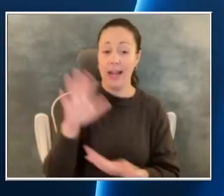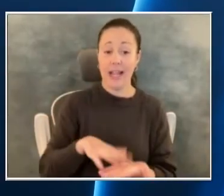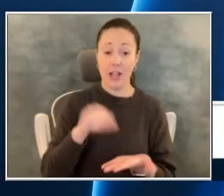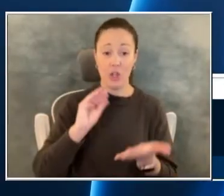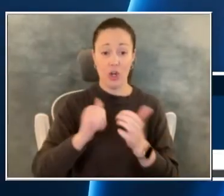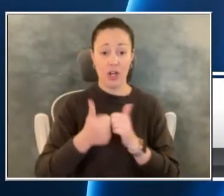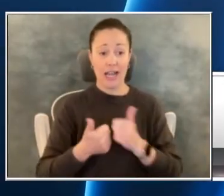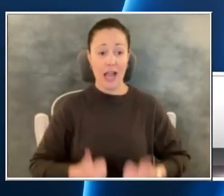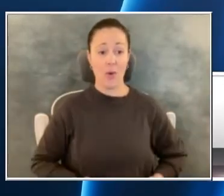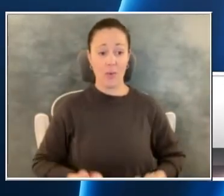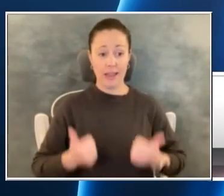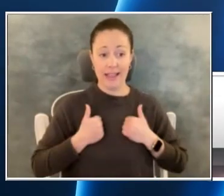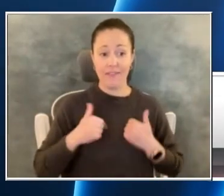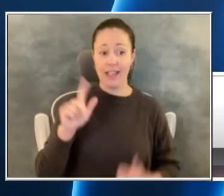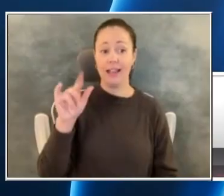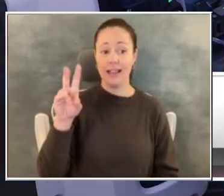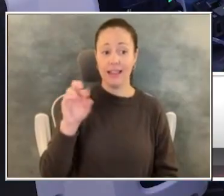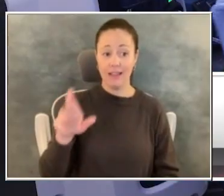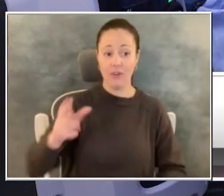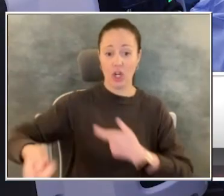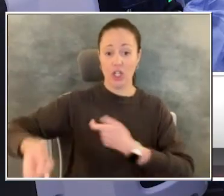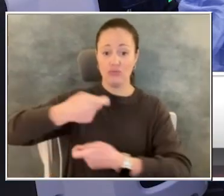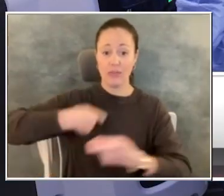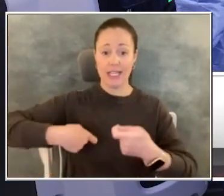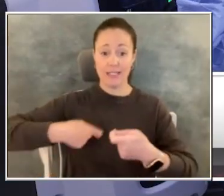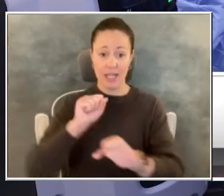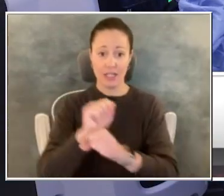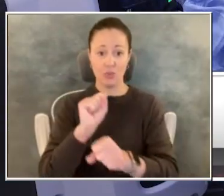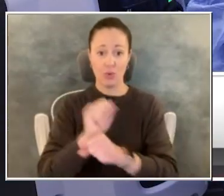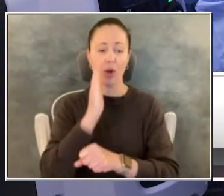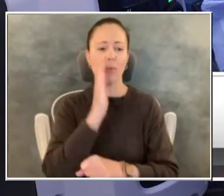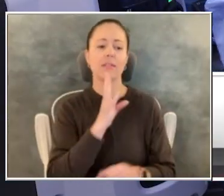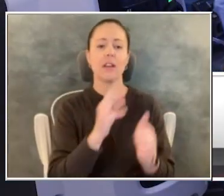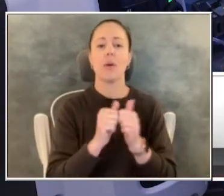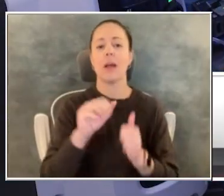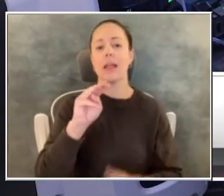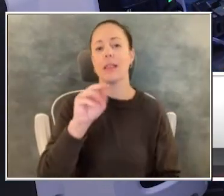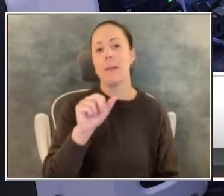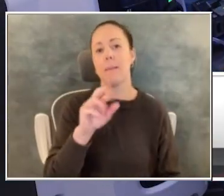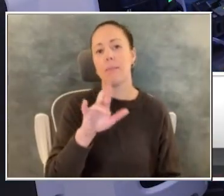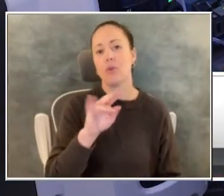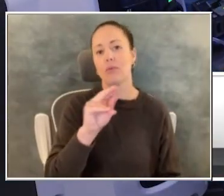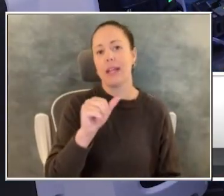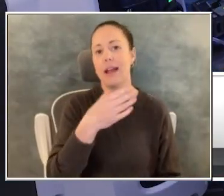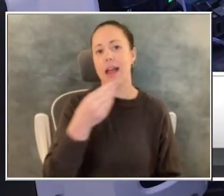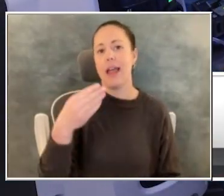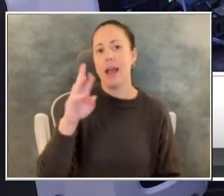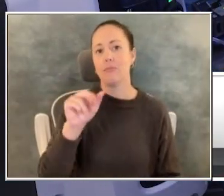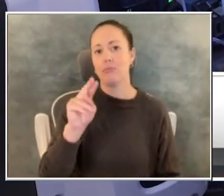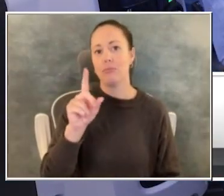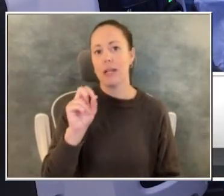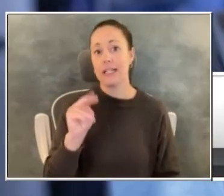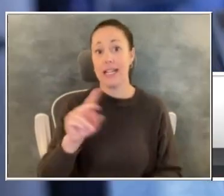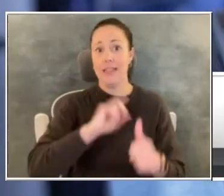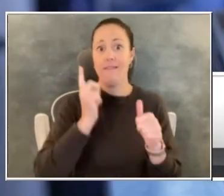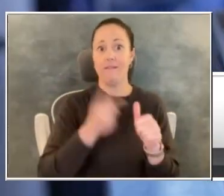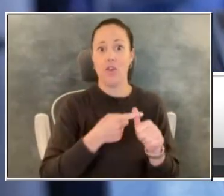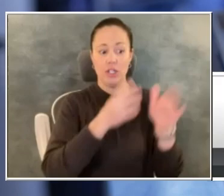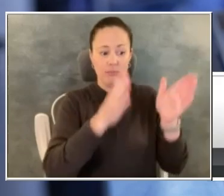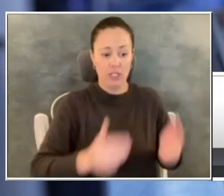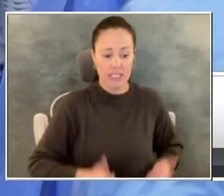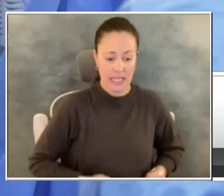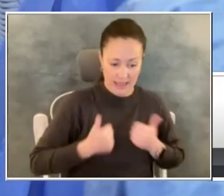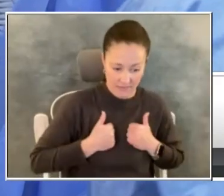liver transplants work. We'll speak with Marina and Brandon, the first living donor and recipient in the whole state of